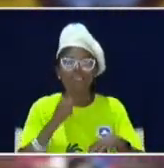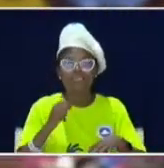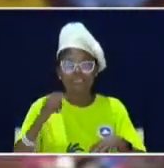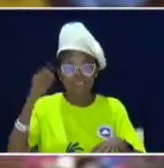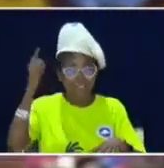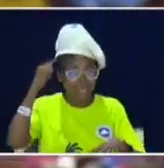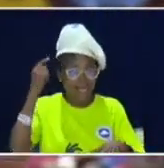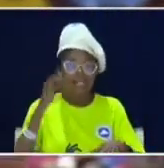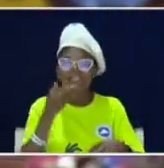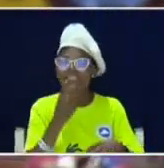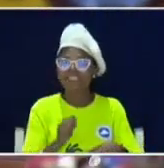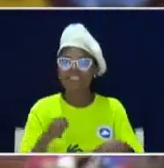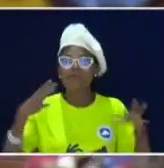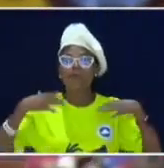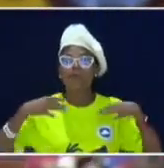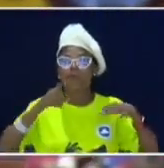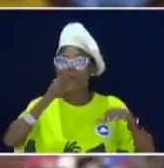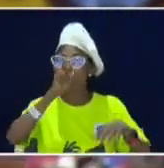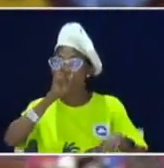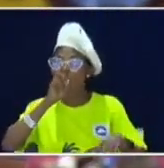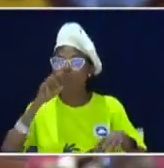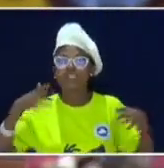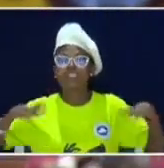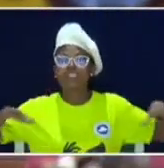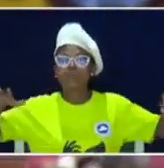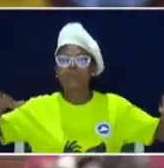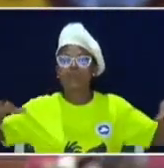important the wing is for the eagle.